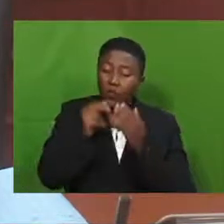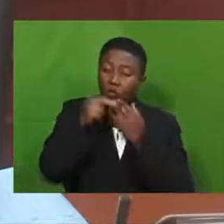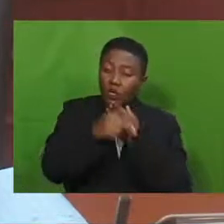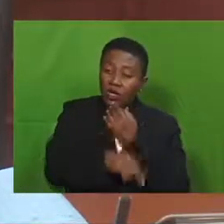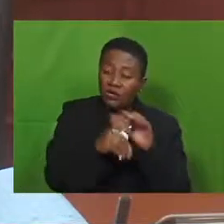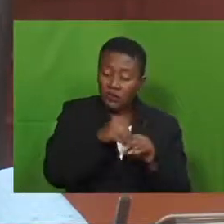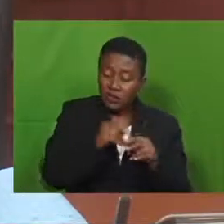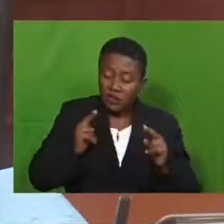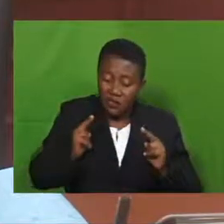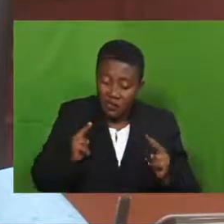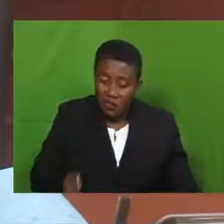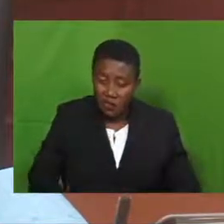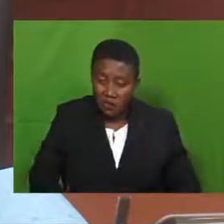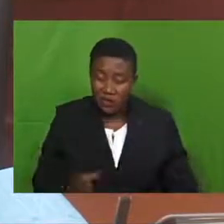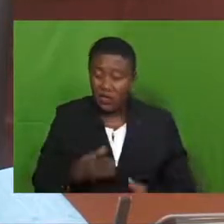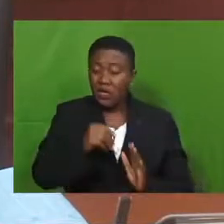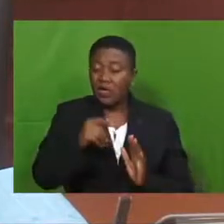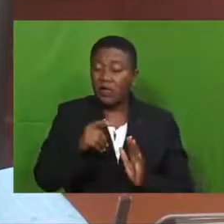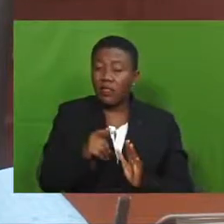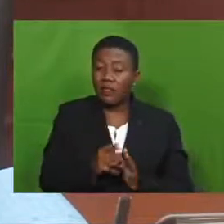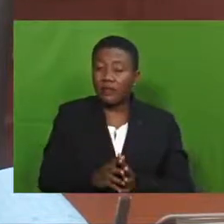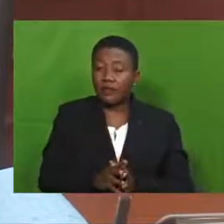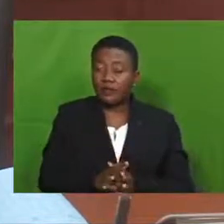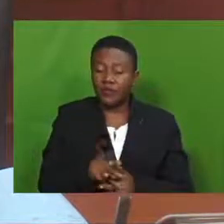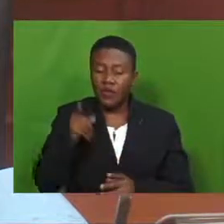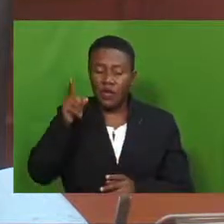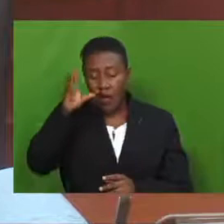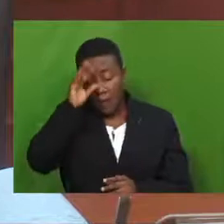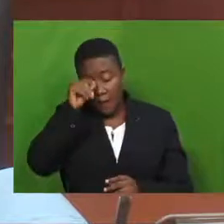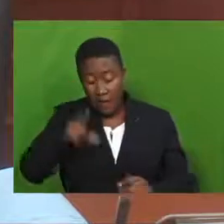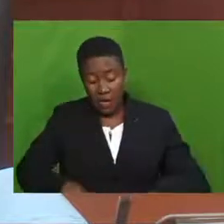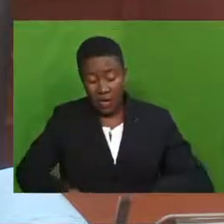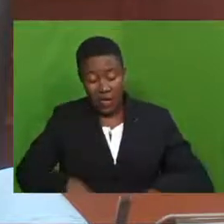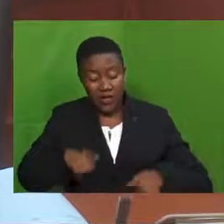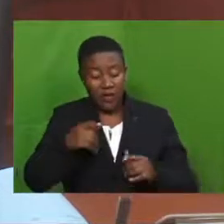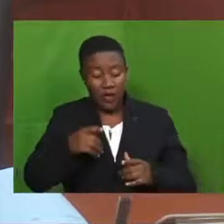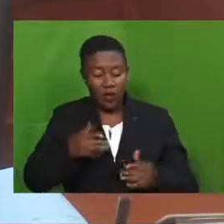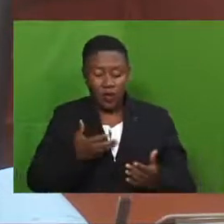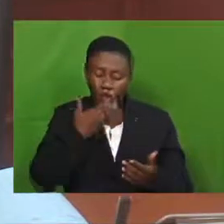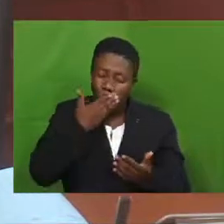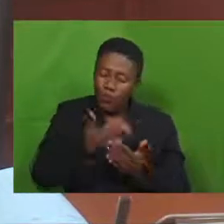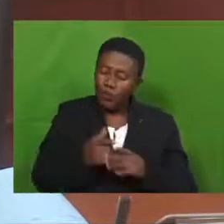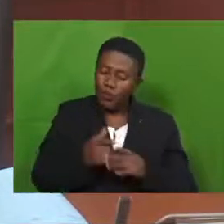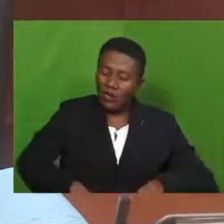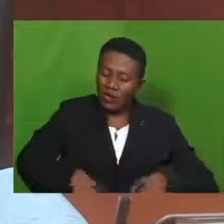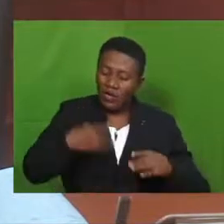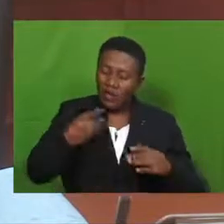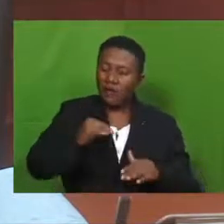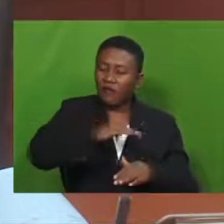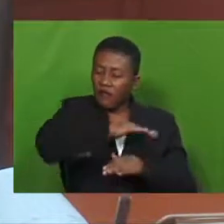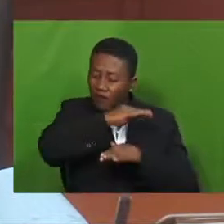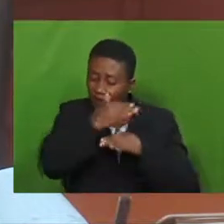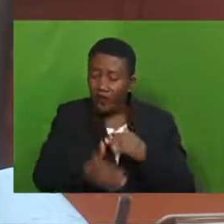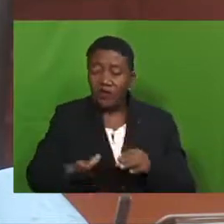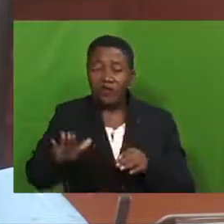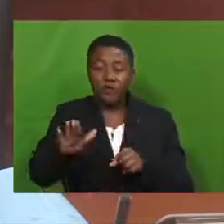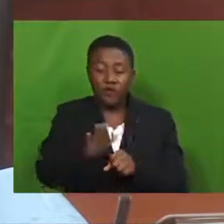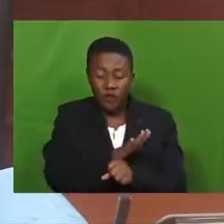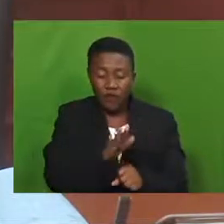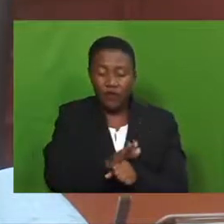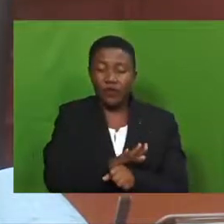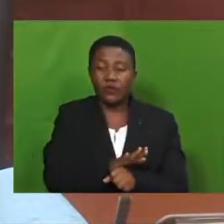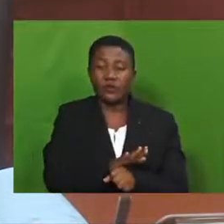way Sule Garba did. He lived a life that was rich and accomplished, full and fulfilling. We